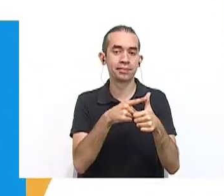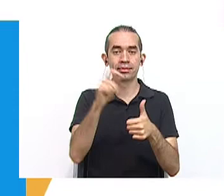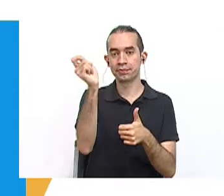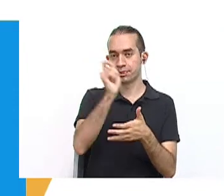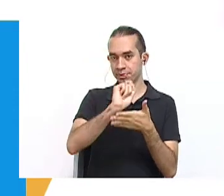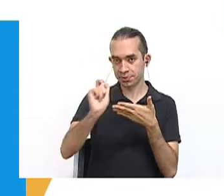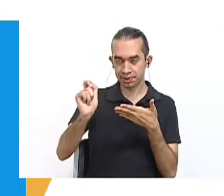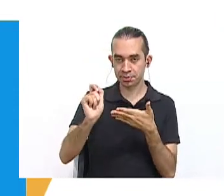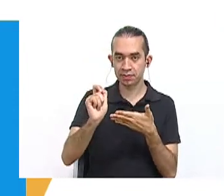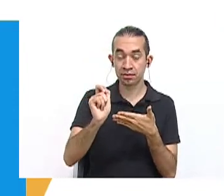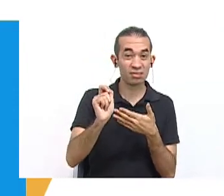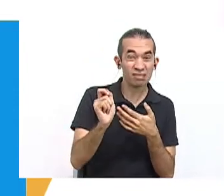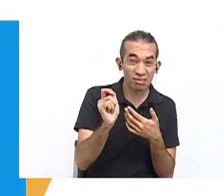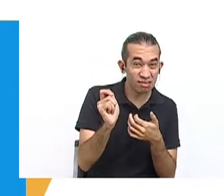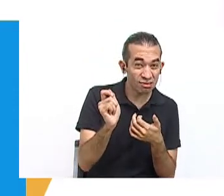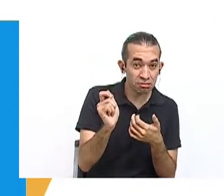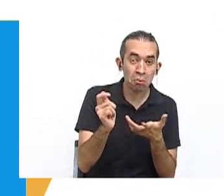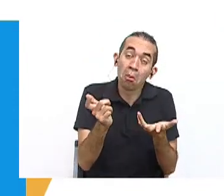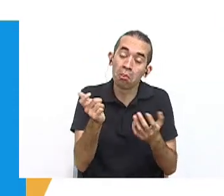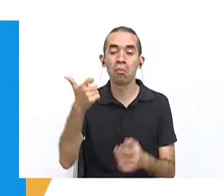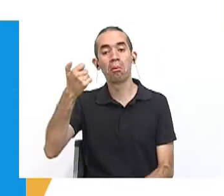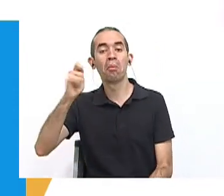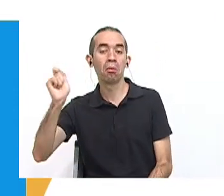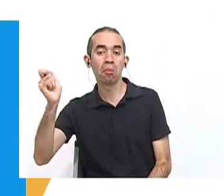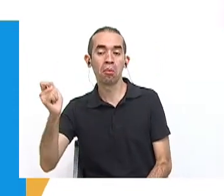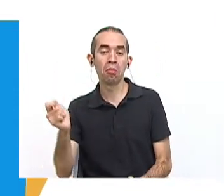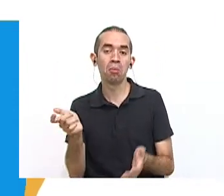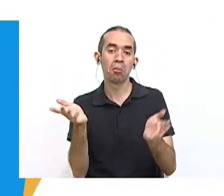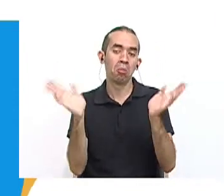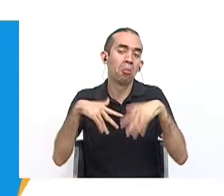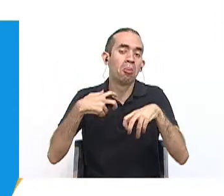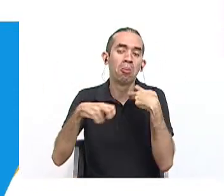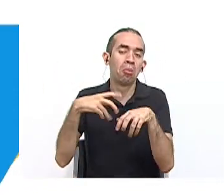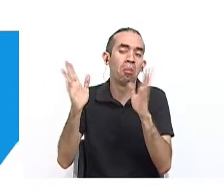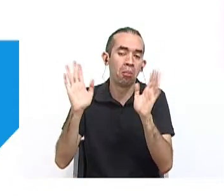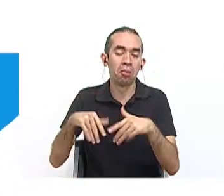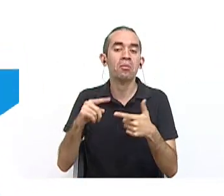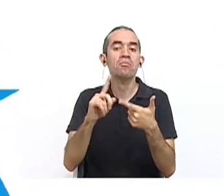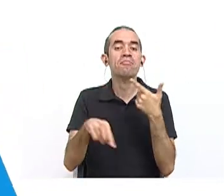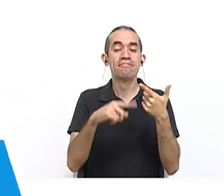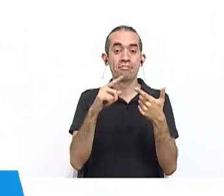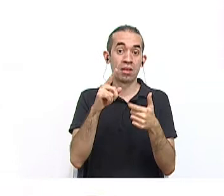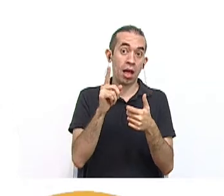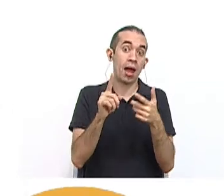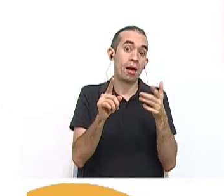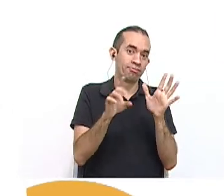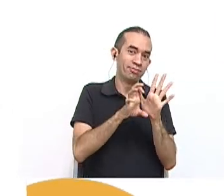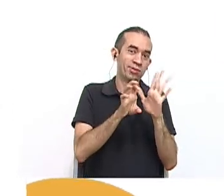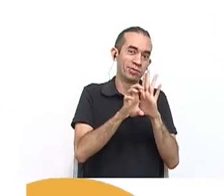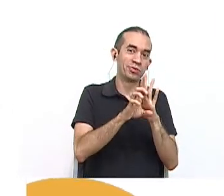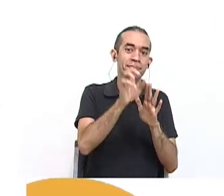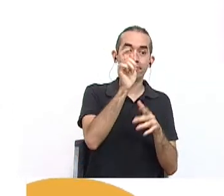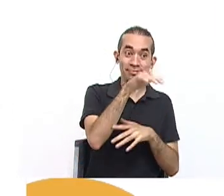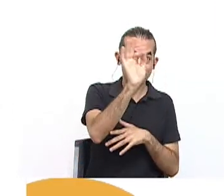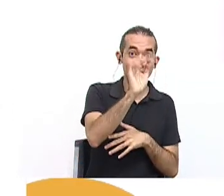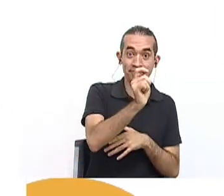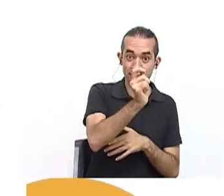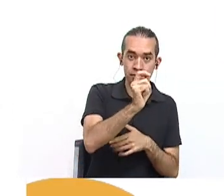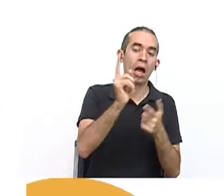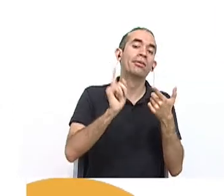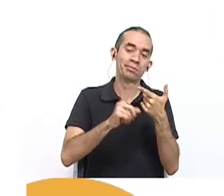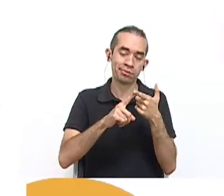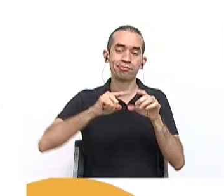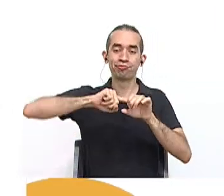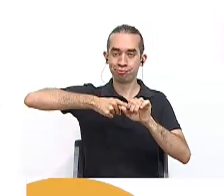use a pencil, you can use a pen, no problem about that. If you use a pencil, it's a good idea to have a pencil